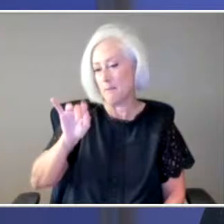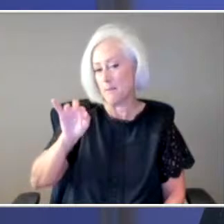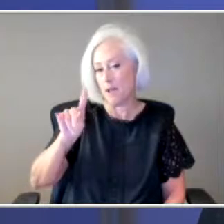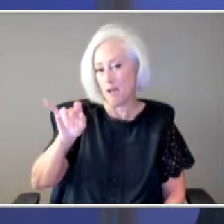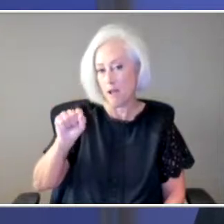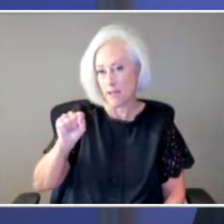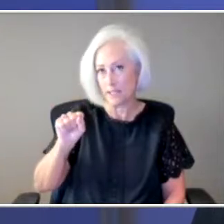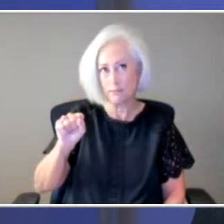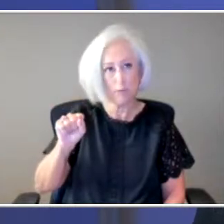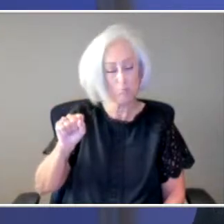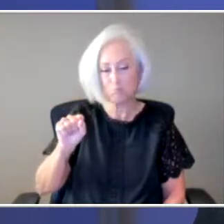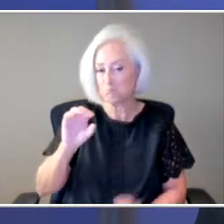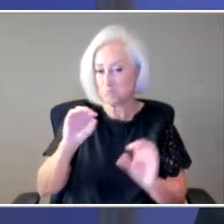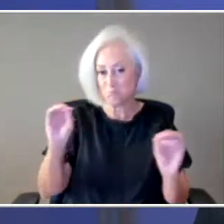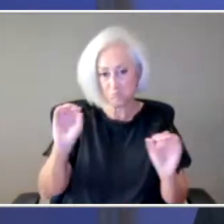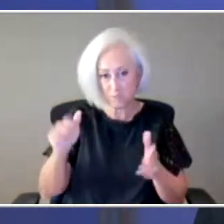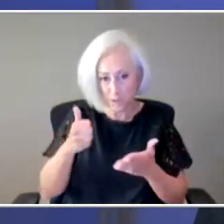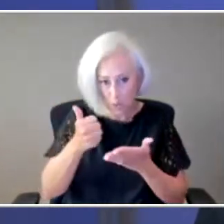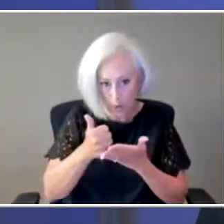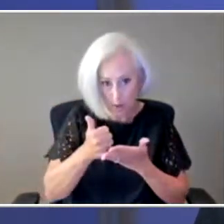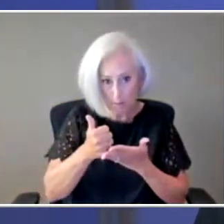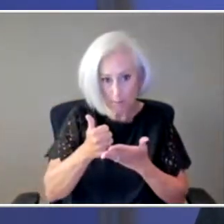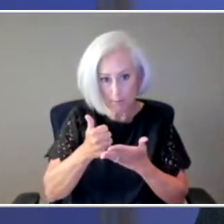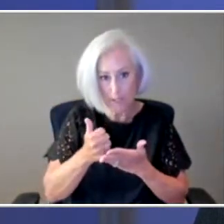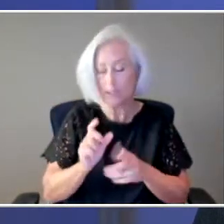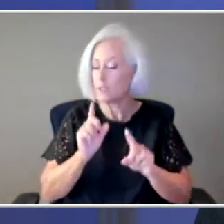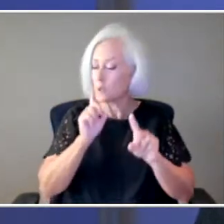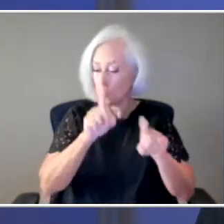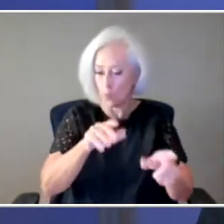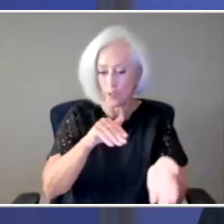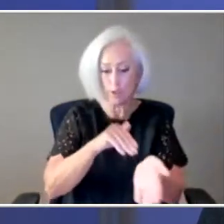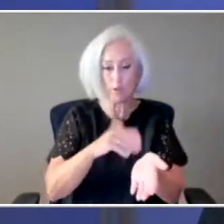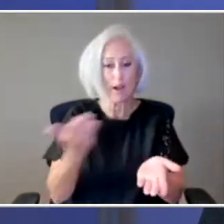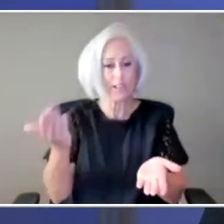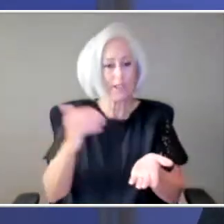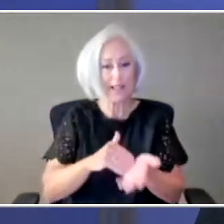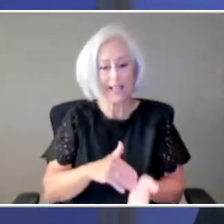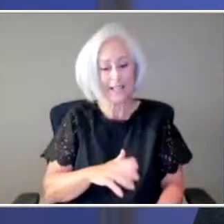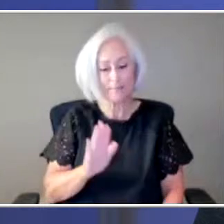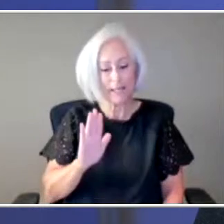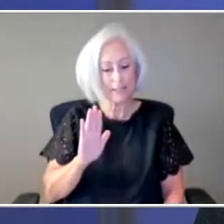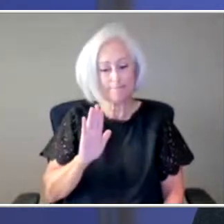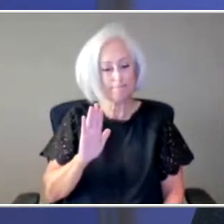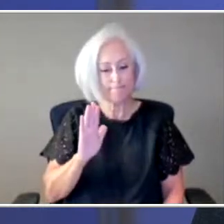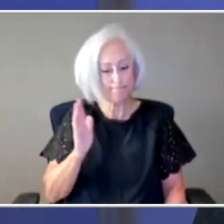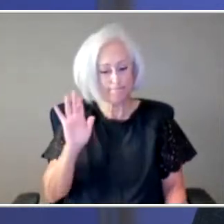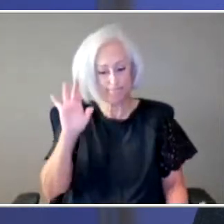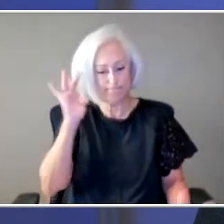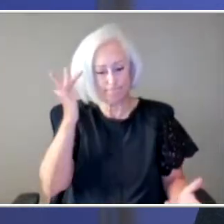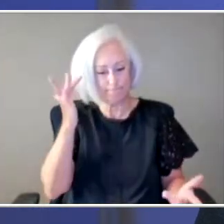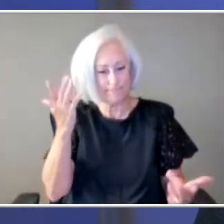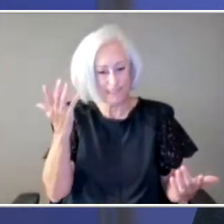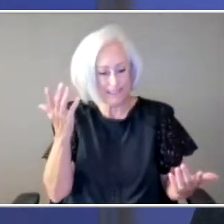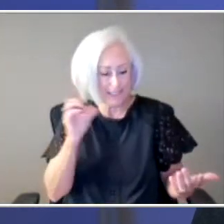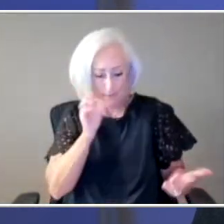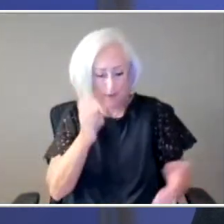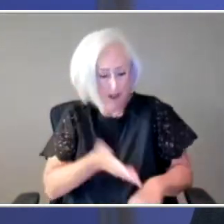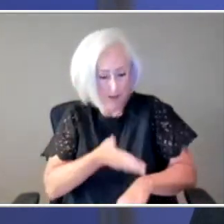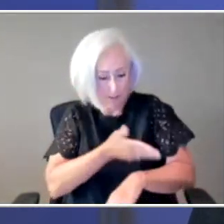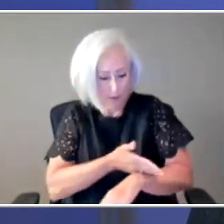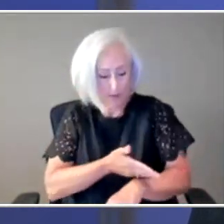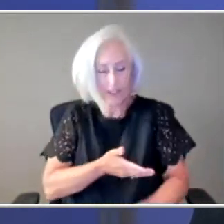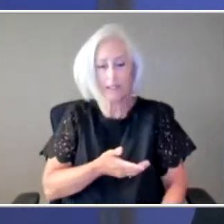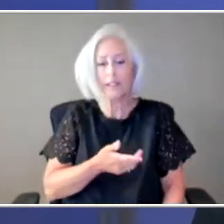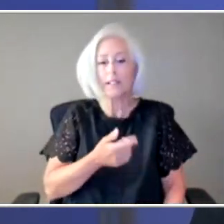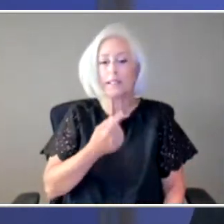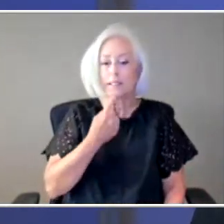So at that point, I went in, I go, doc, enough is enough. I'm not getting better. And he goes, you know what? Go to the ER. Because if you go